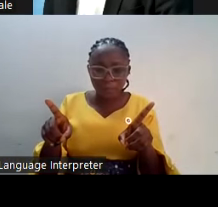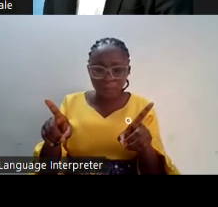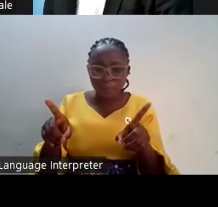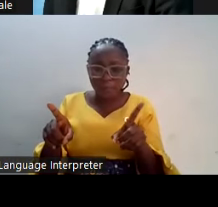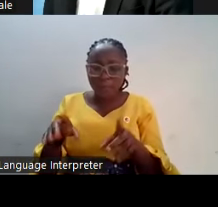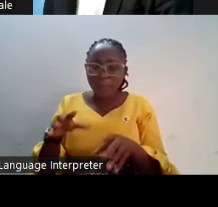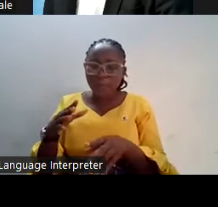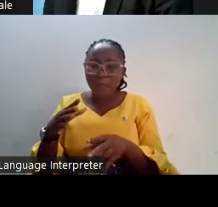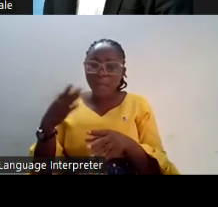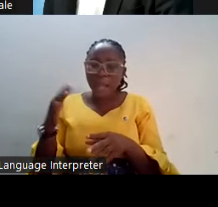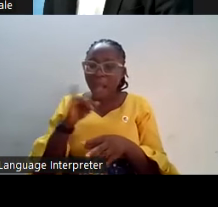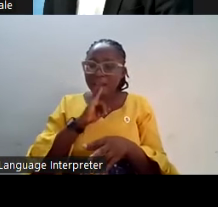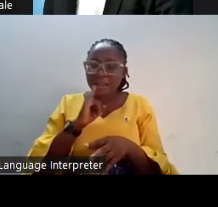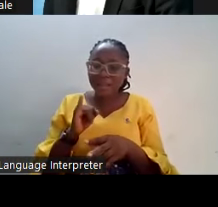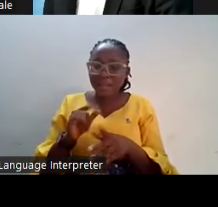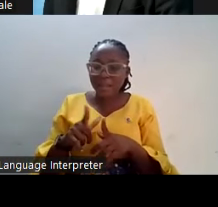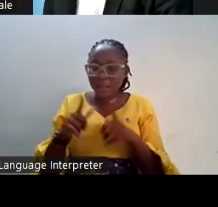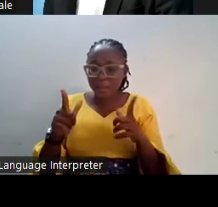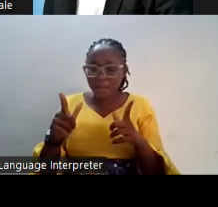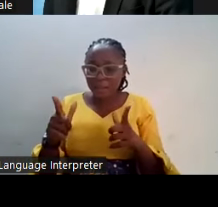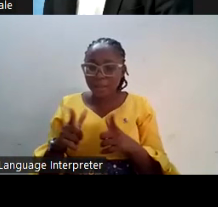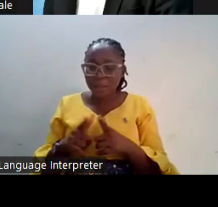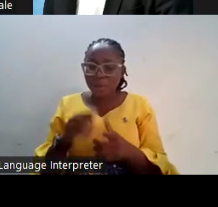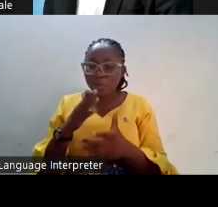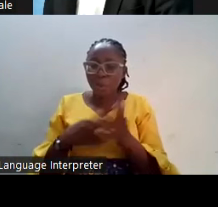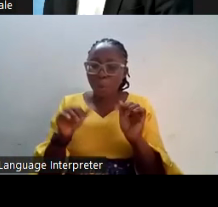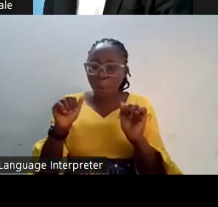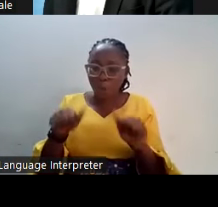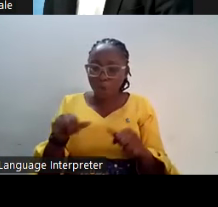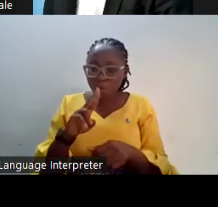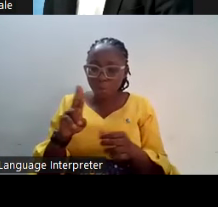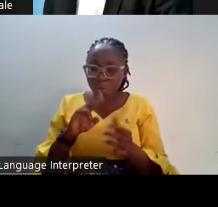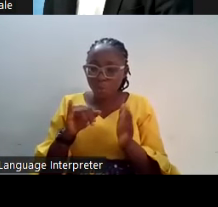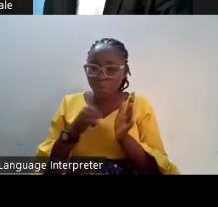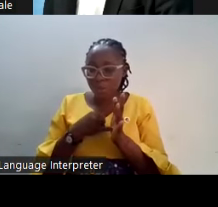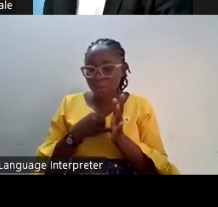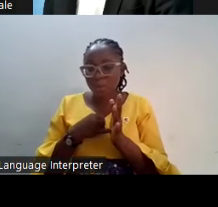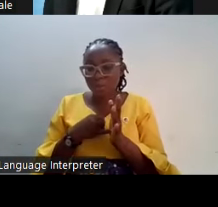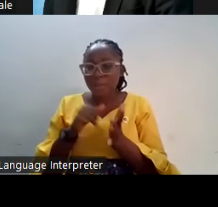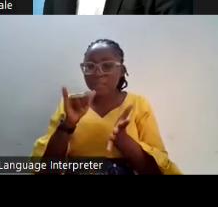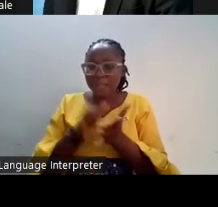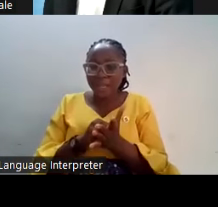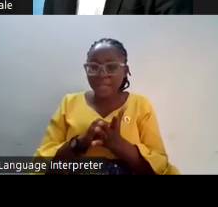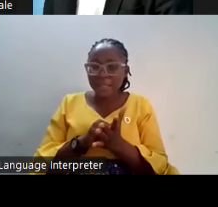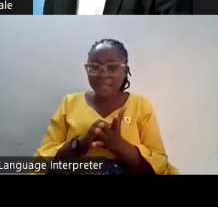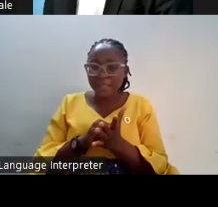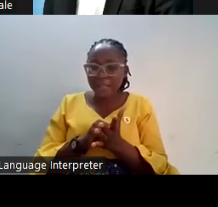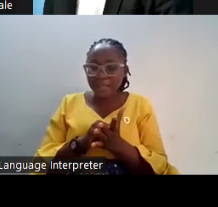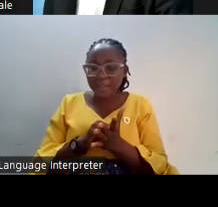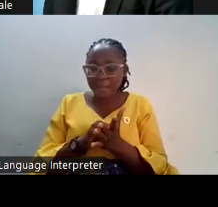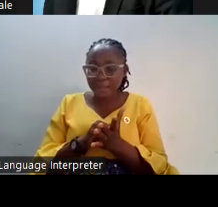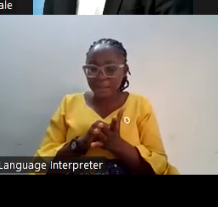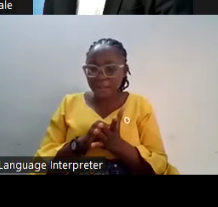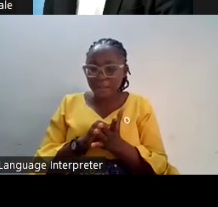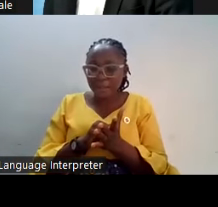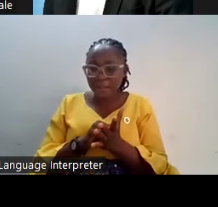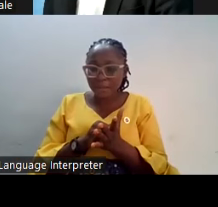could understand English fluently, some could not. And so that absolutely the test bias,